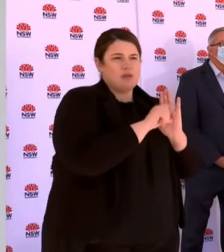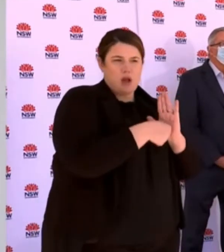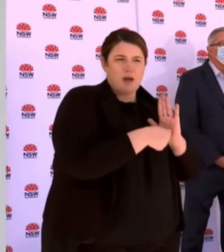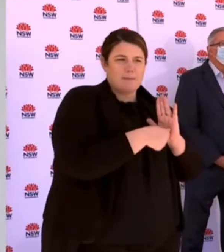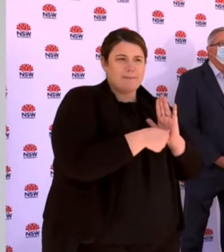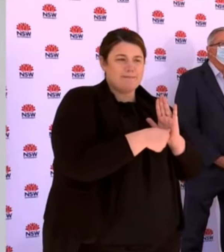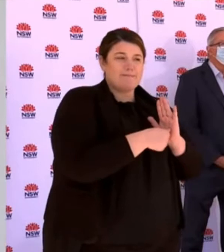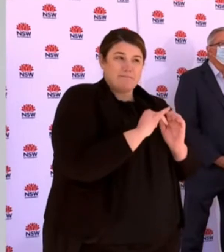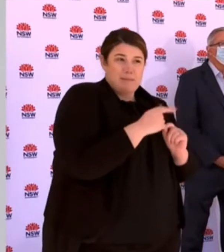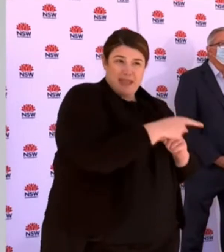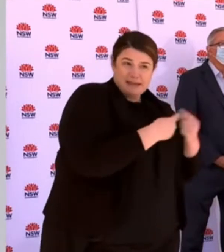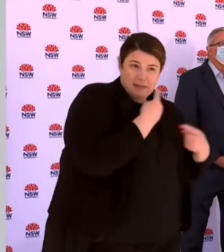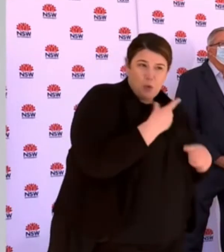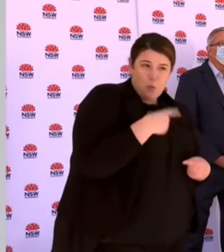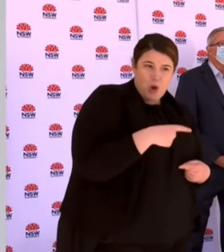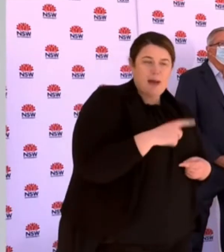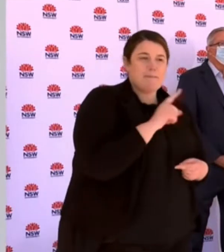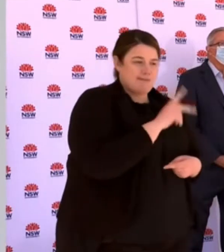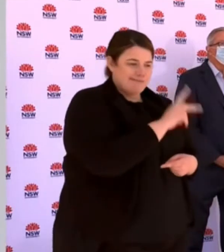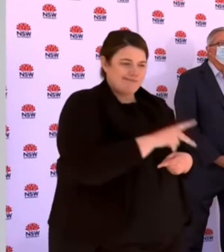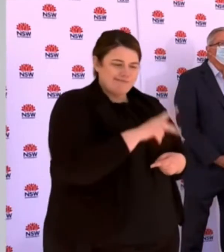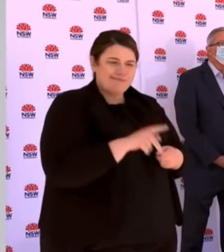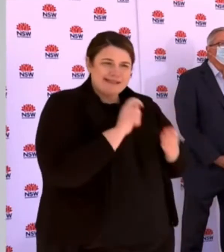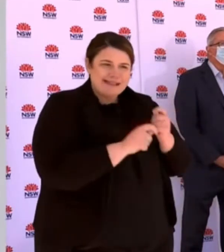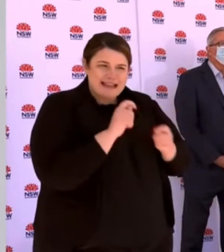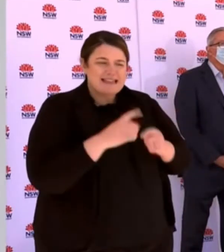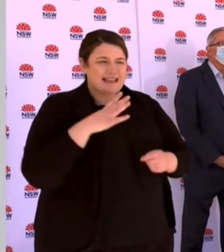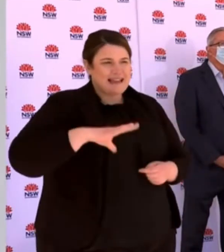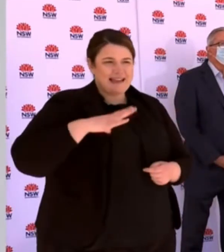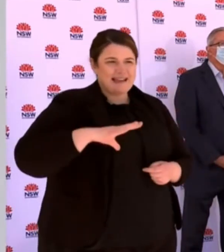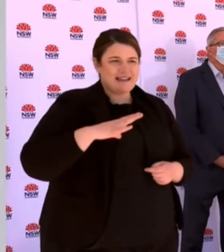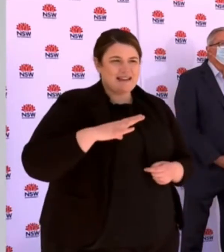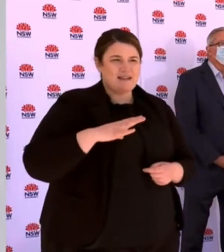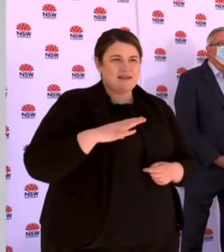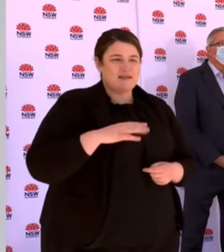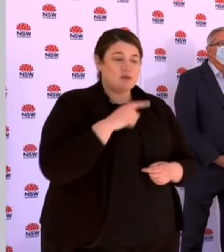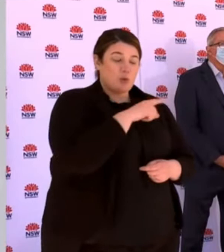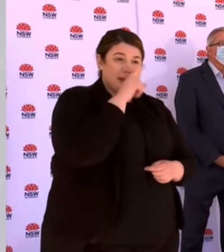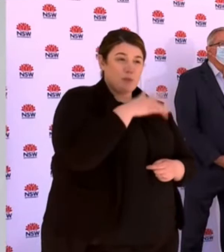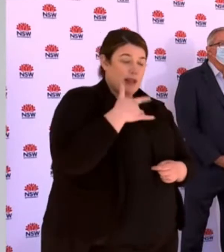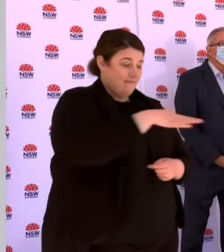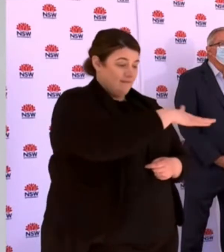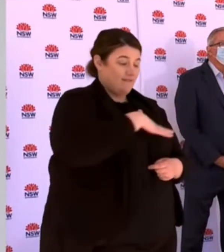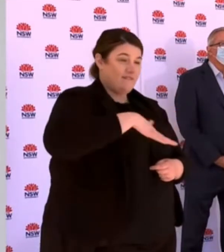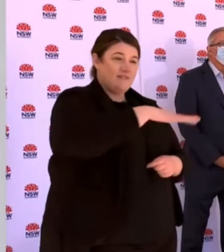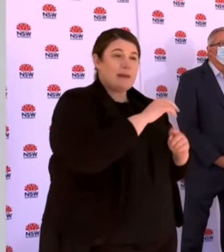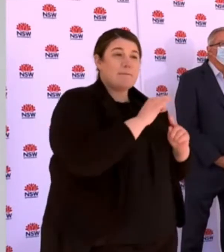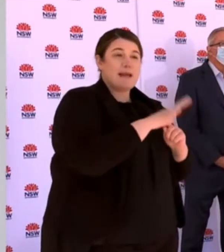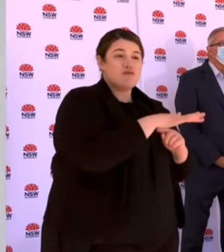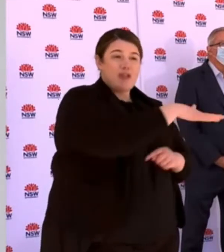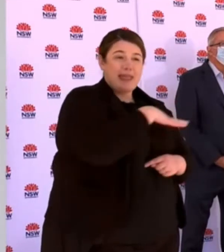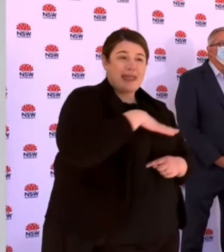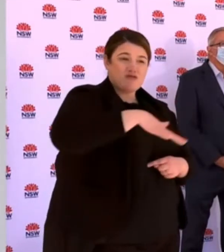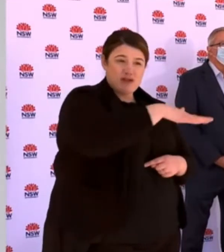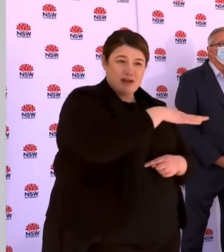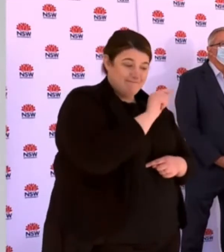short period of time. However, with repeat testings also come up positive. So we do want to call out the people in the Penrith